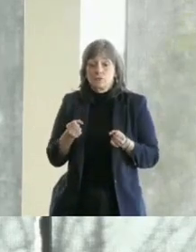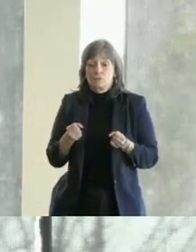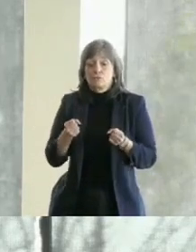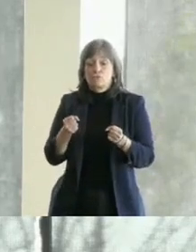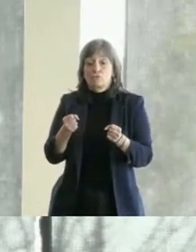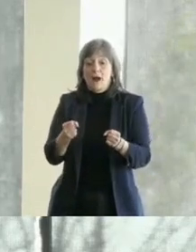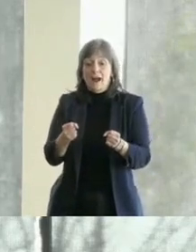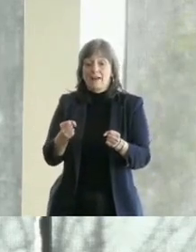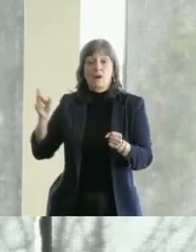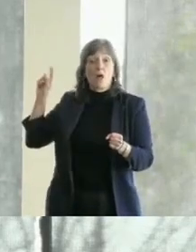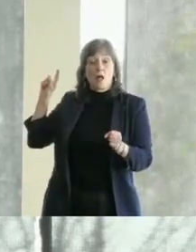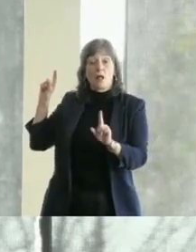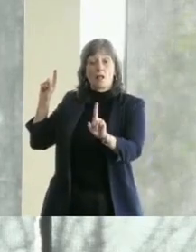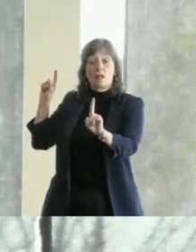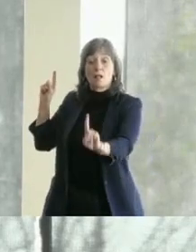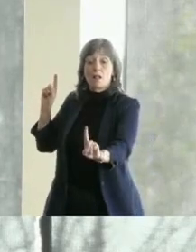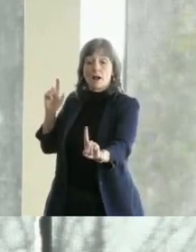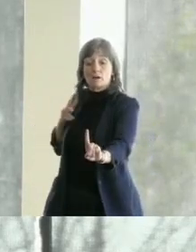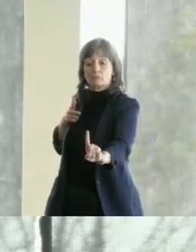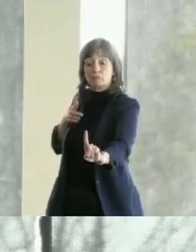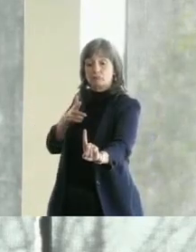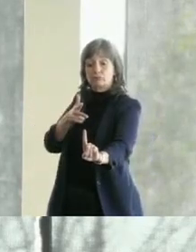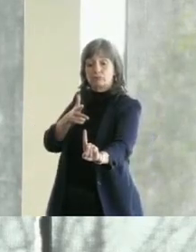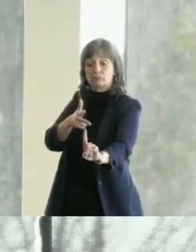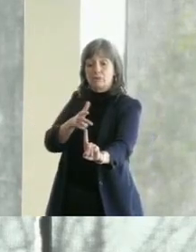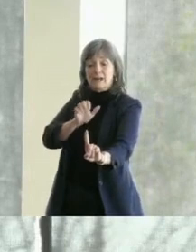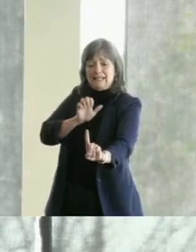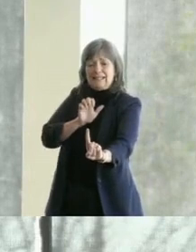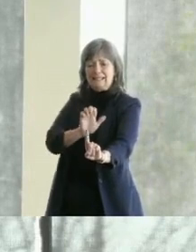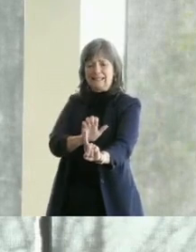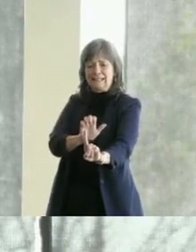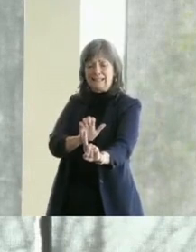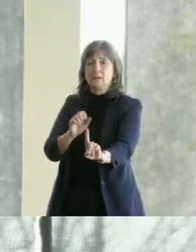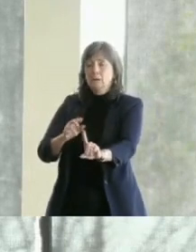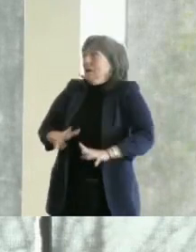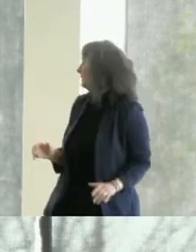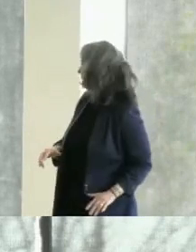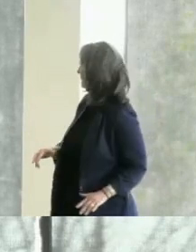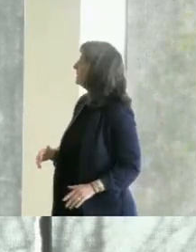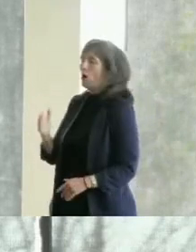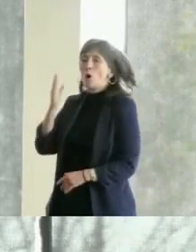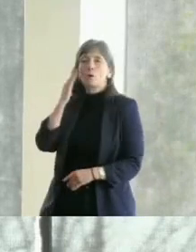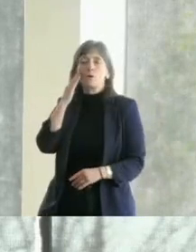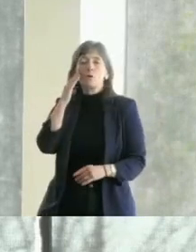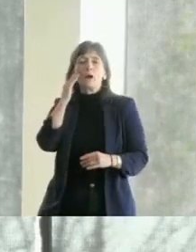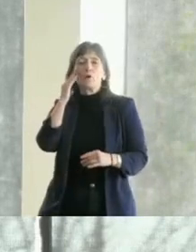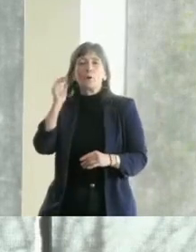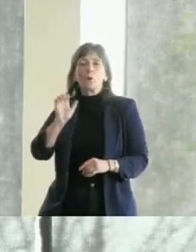was there and hit the horn. If they were frightened, he knew it was okay.